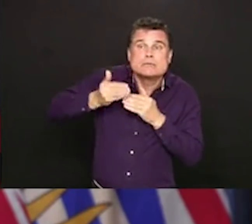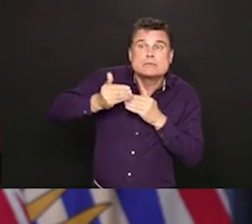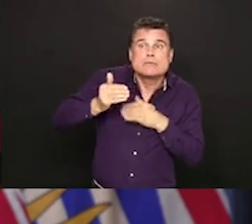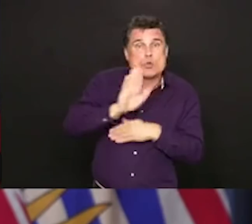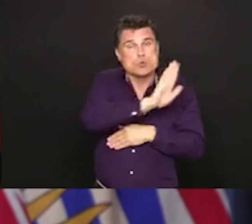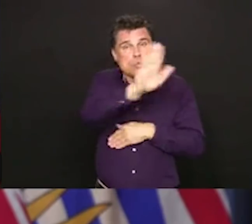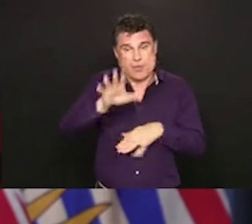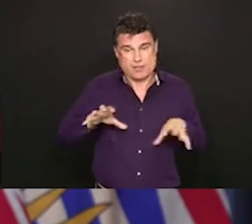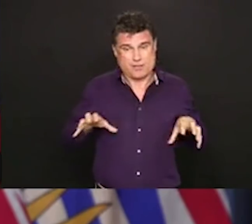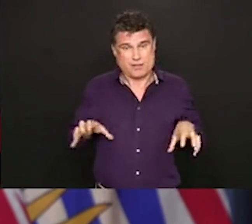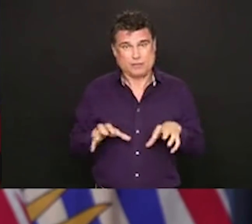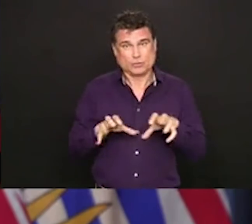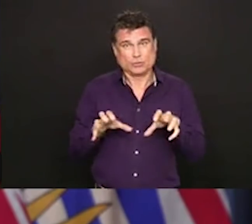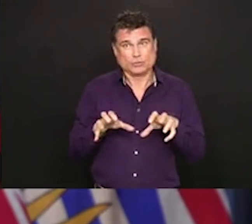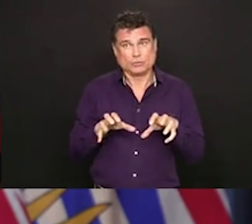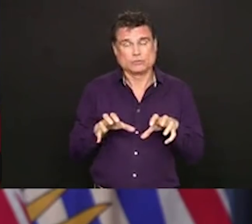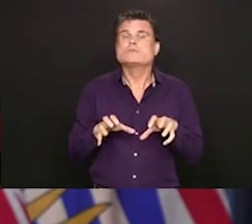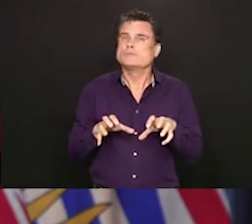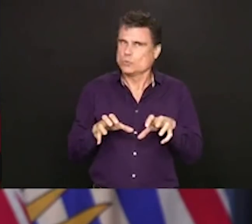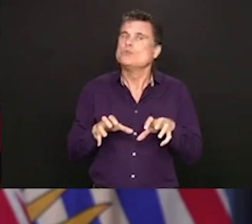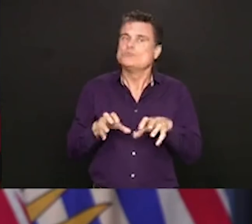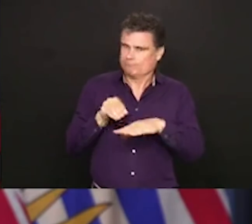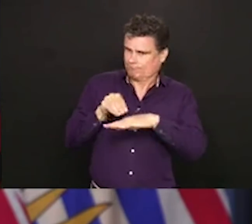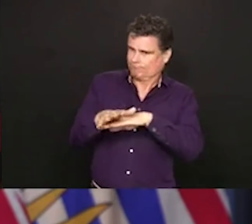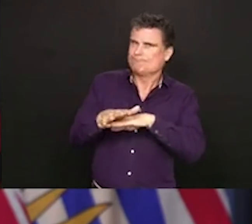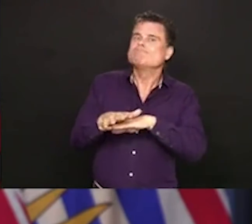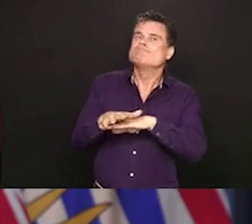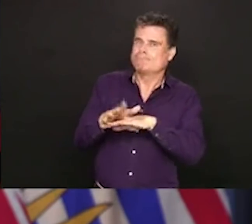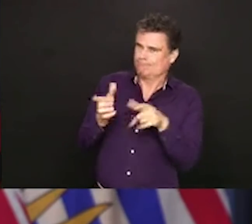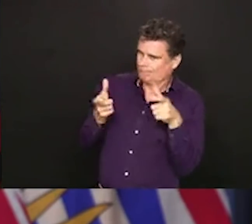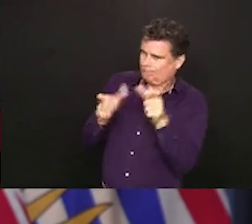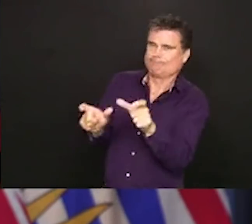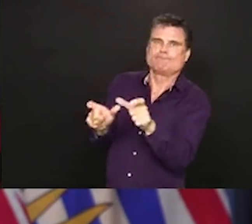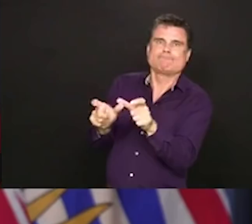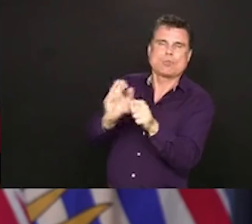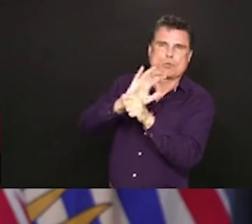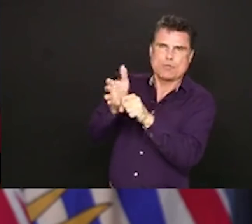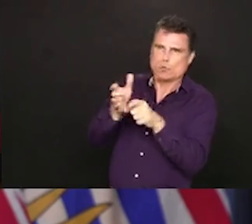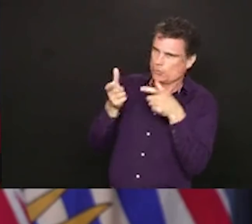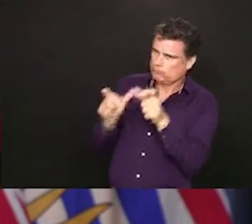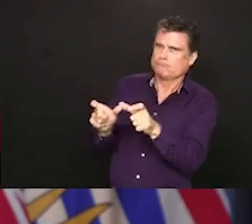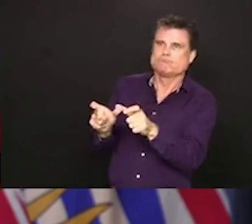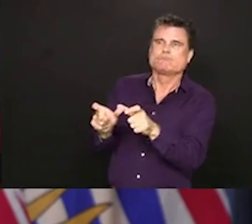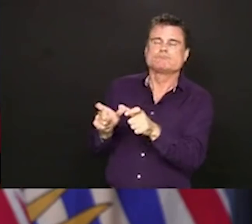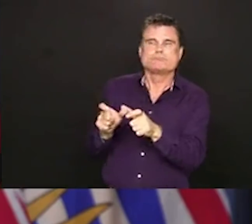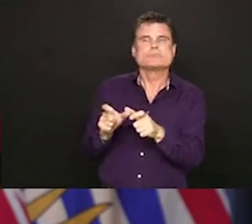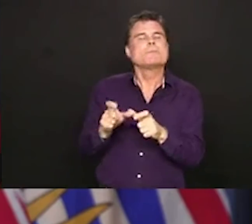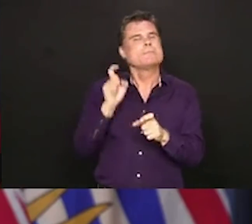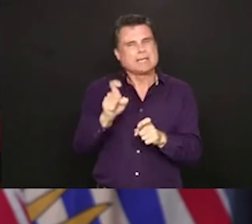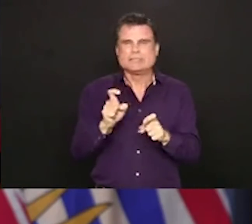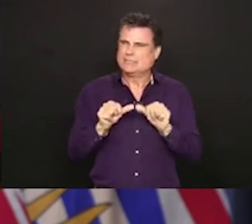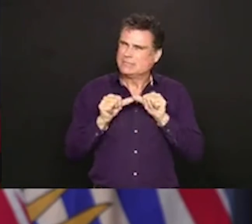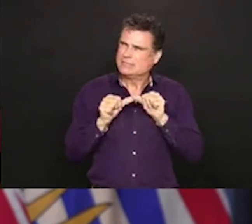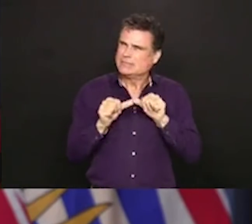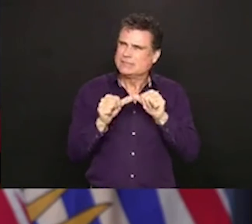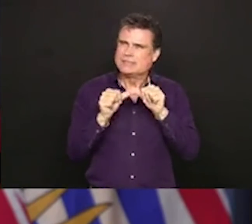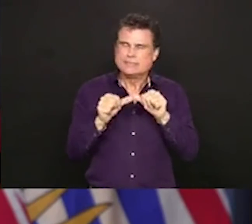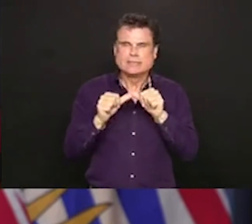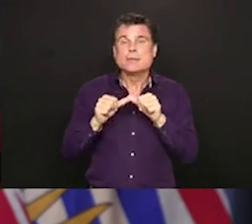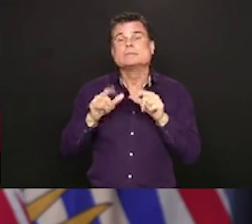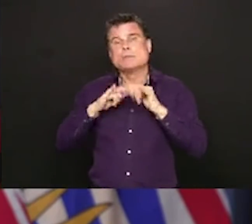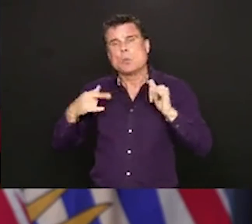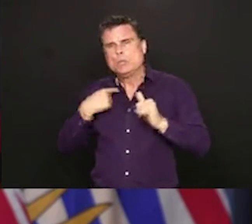We need to find the cases in our community. We need to contain these outbreaks so that they don't spread. And when we are